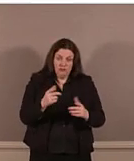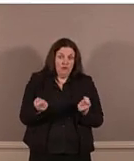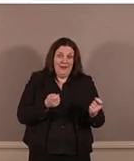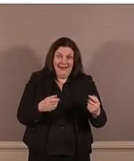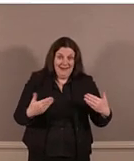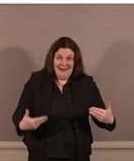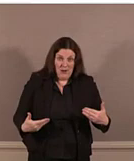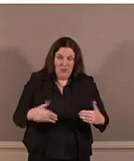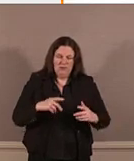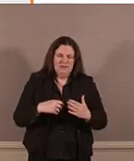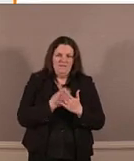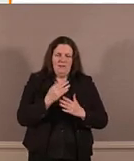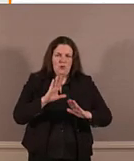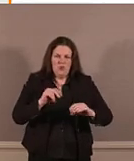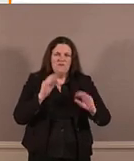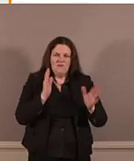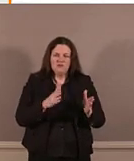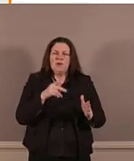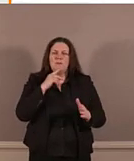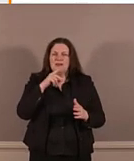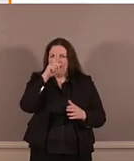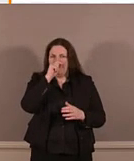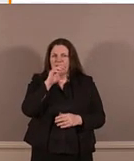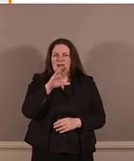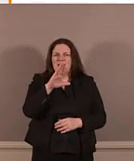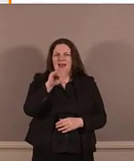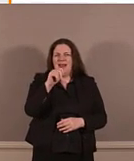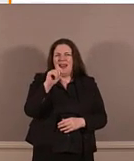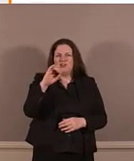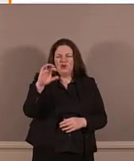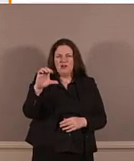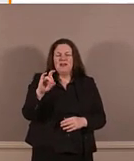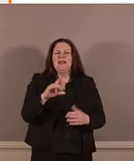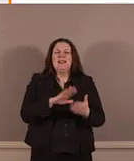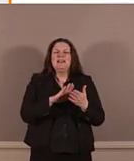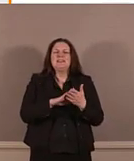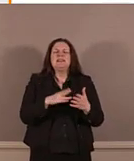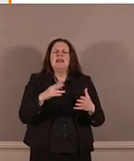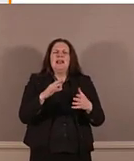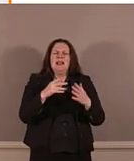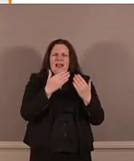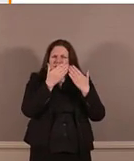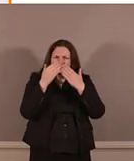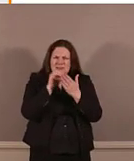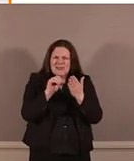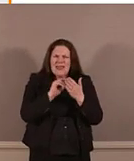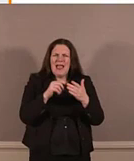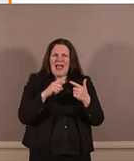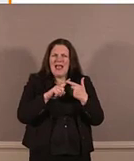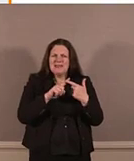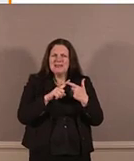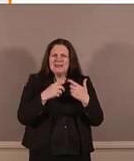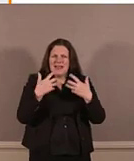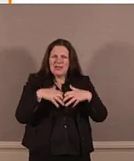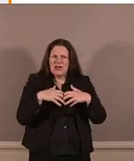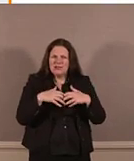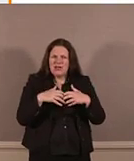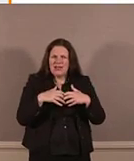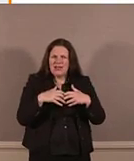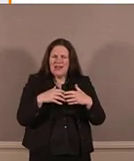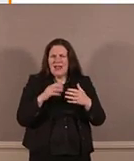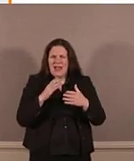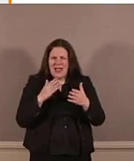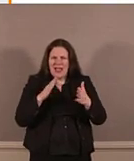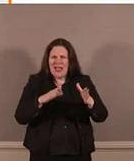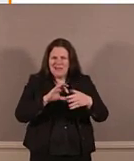running is the Latch On programme, Literacy and Technology Hands-On. This is an excellent programme. It's been run across a